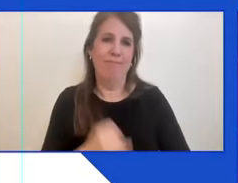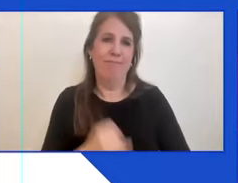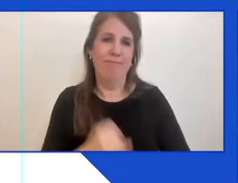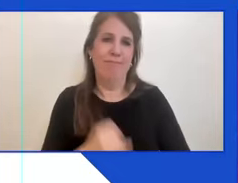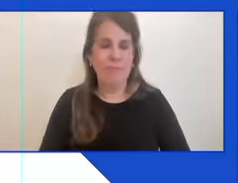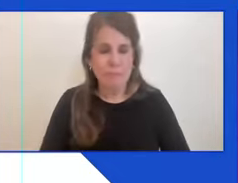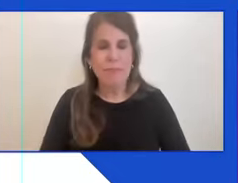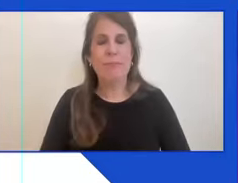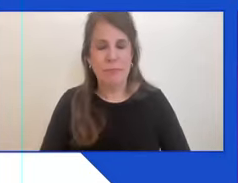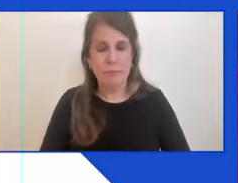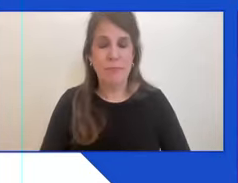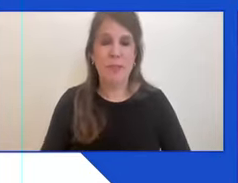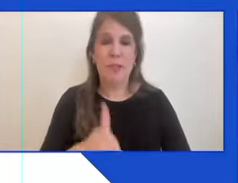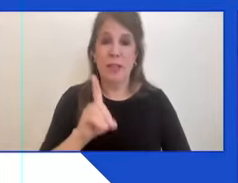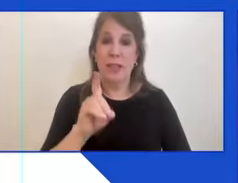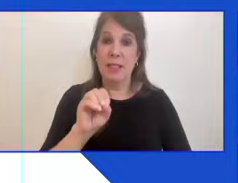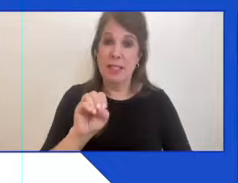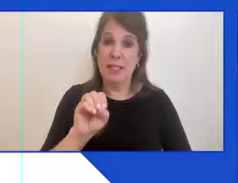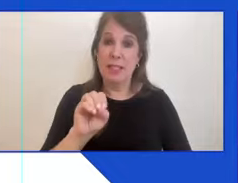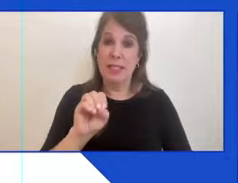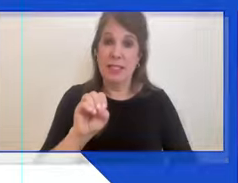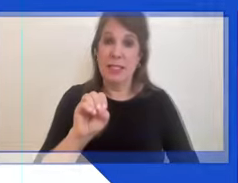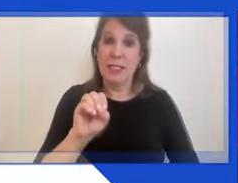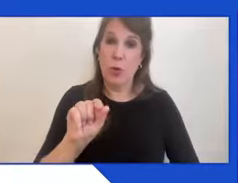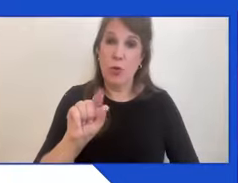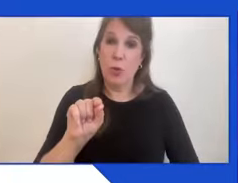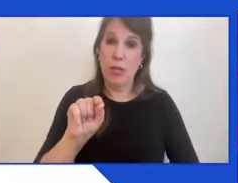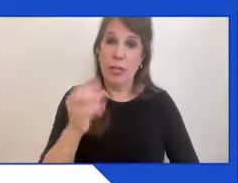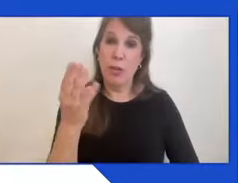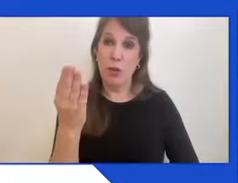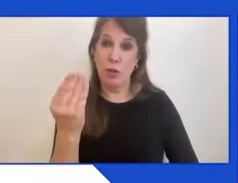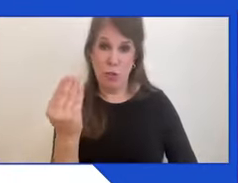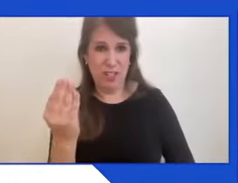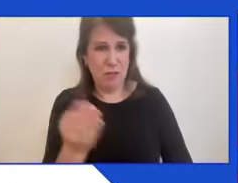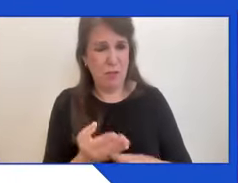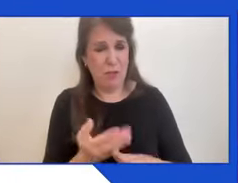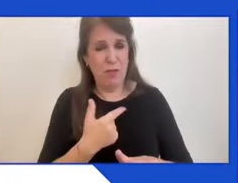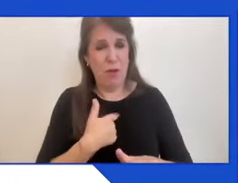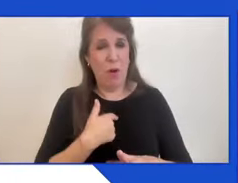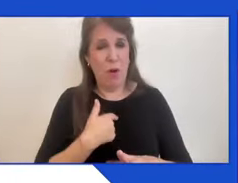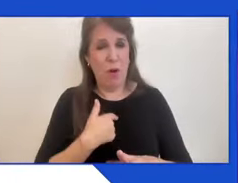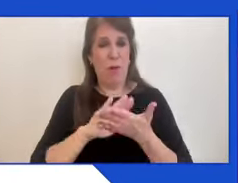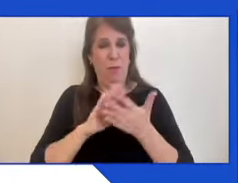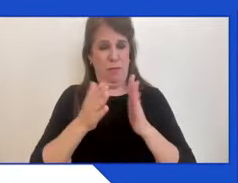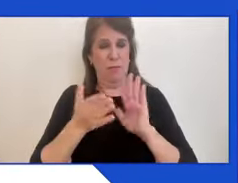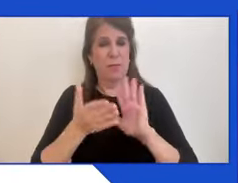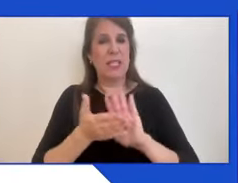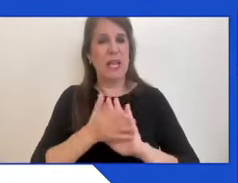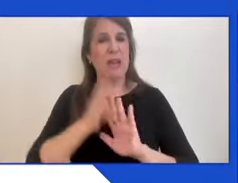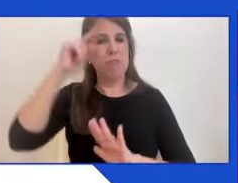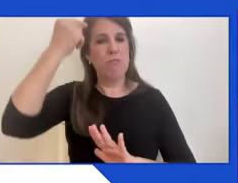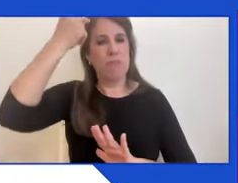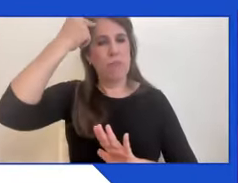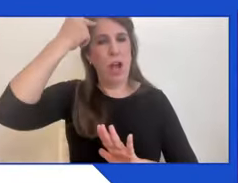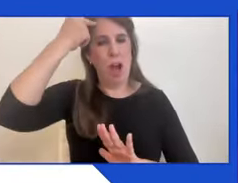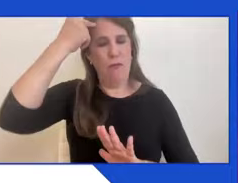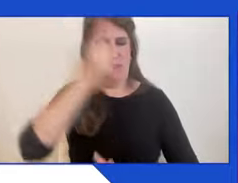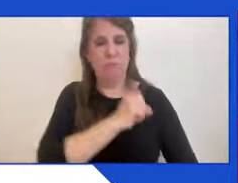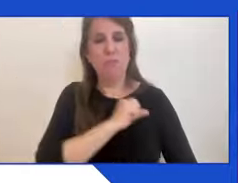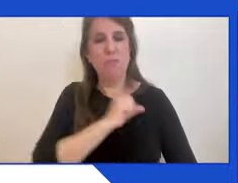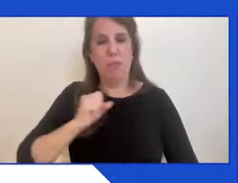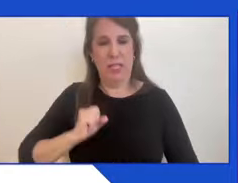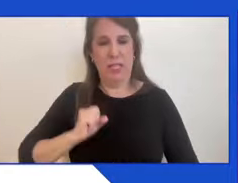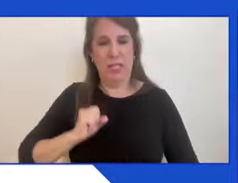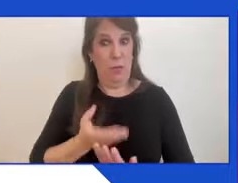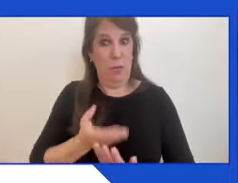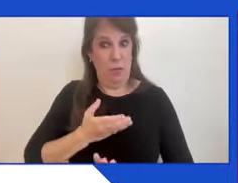In December 2014, before I was even sworn in to the United States Senate,